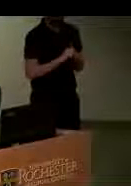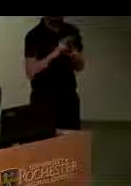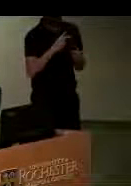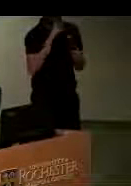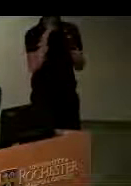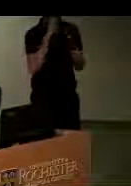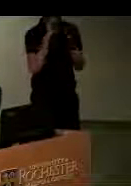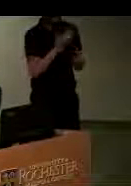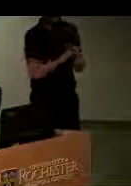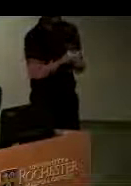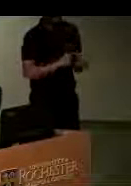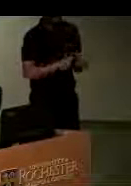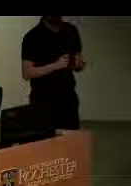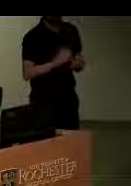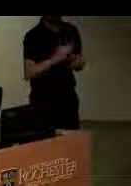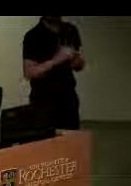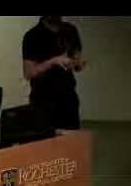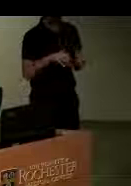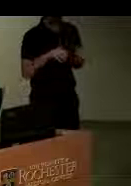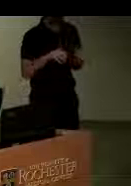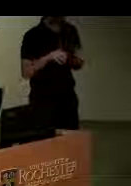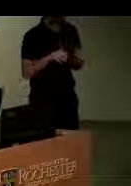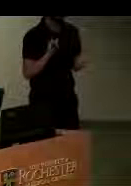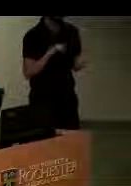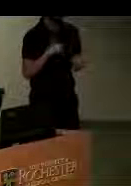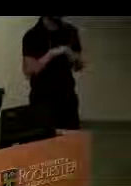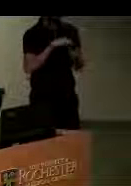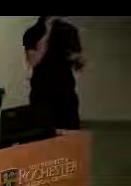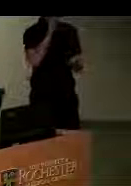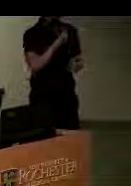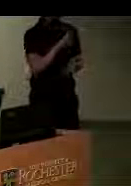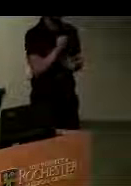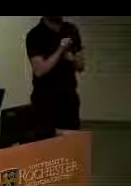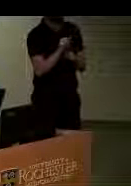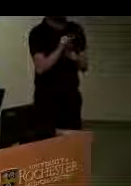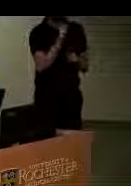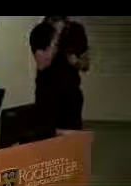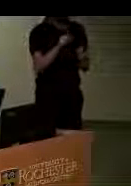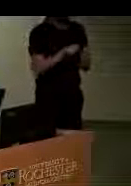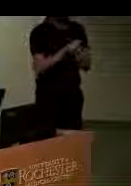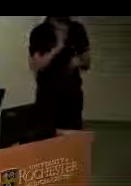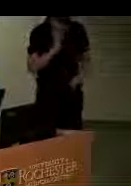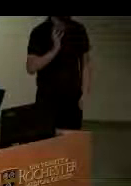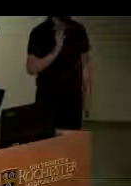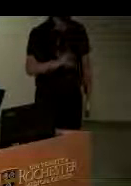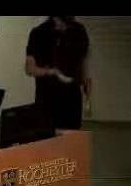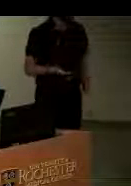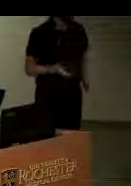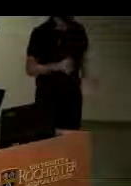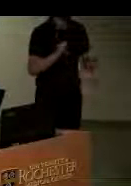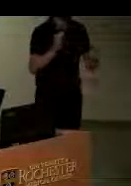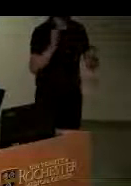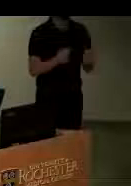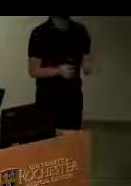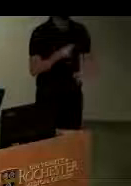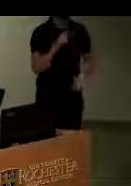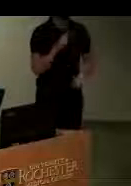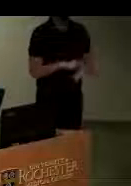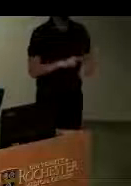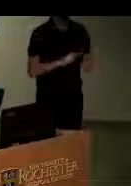son. That's when I learned that ultrasound wasn't so accurate back then. So when they decided it was time to deliver